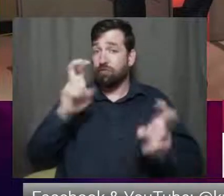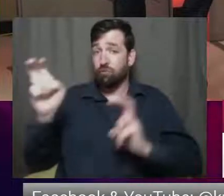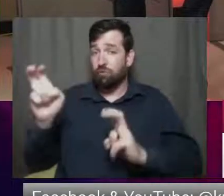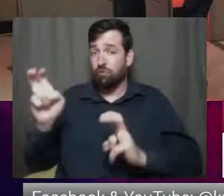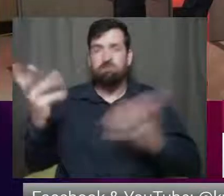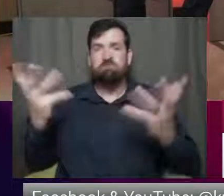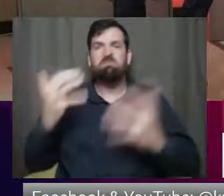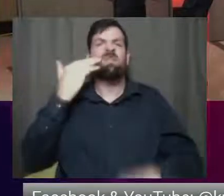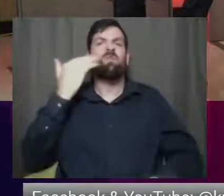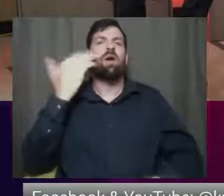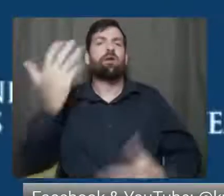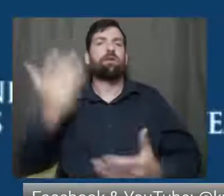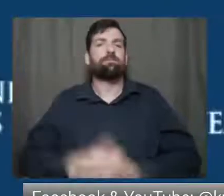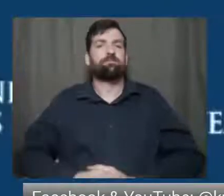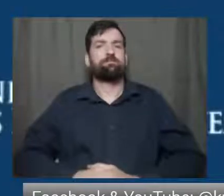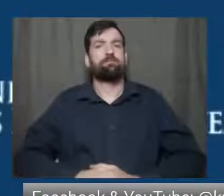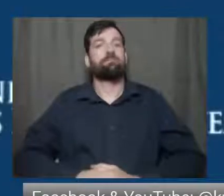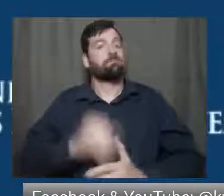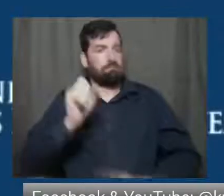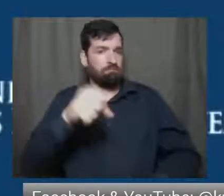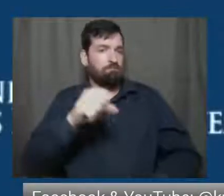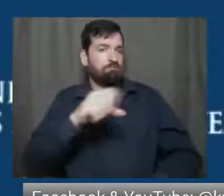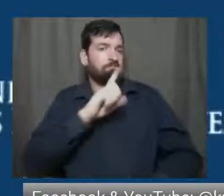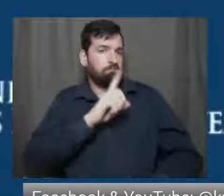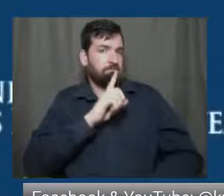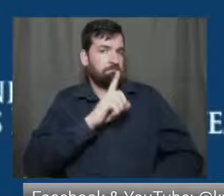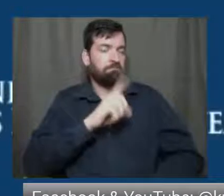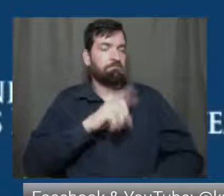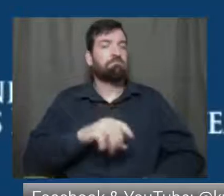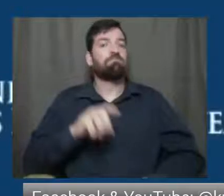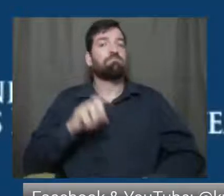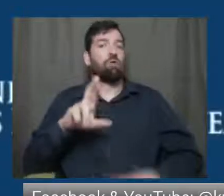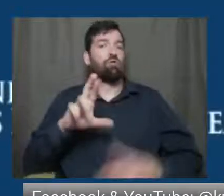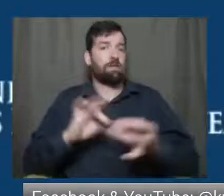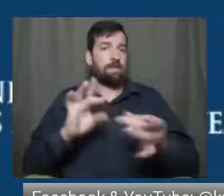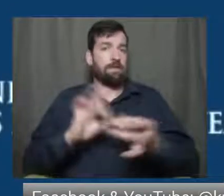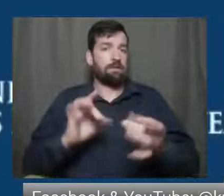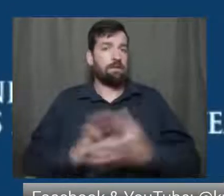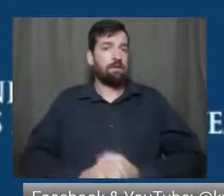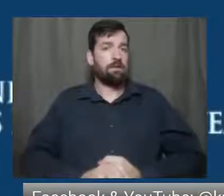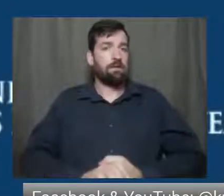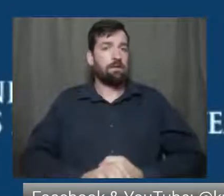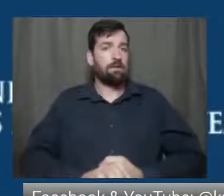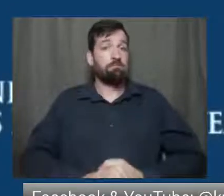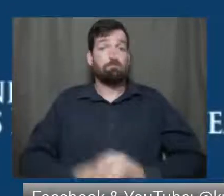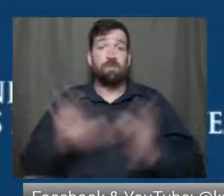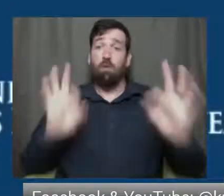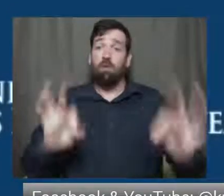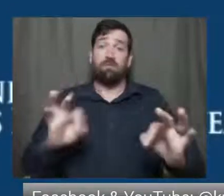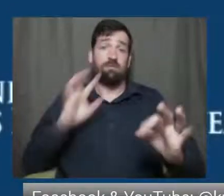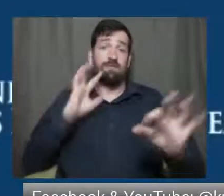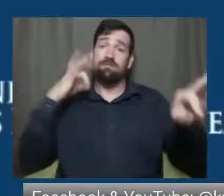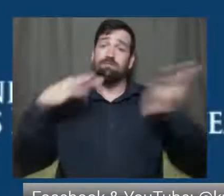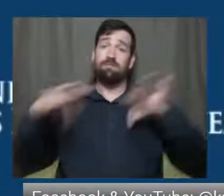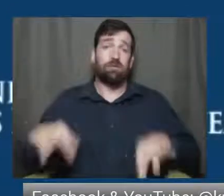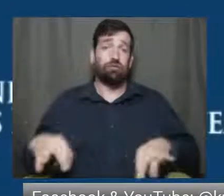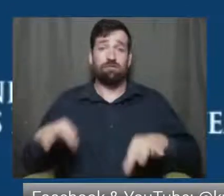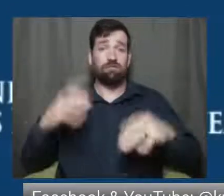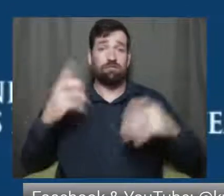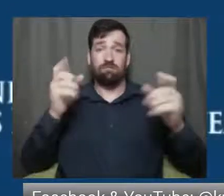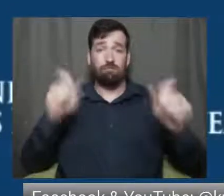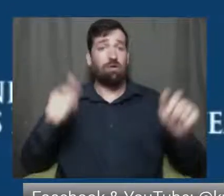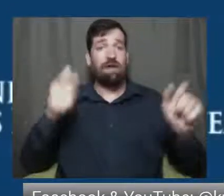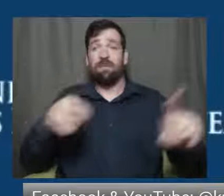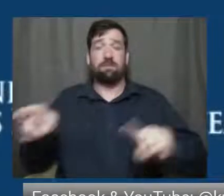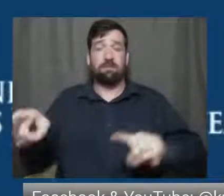of? Yeah, absolutely. What Dr. said is perfect explanation of what could happen.